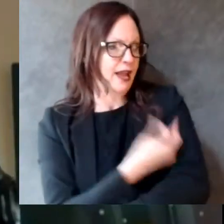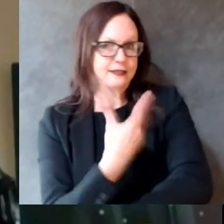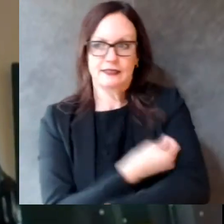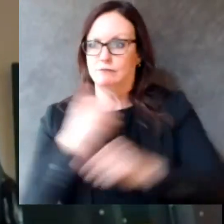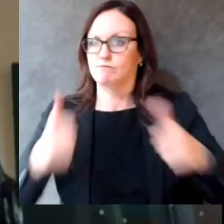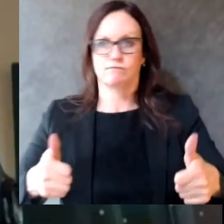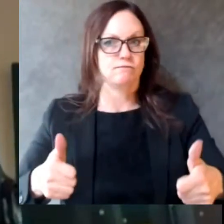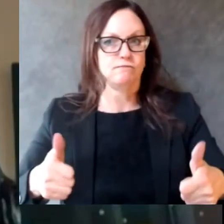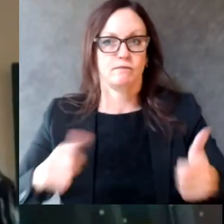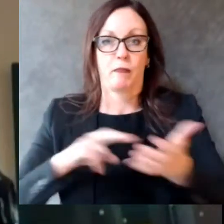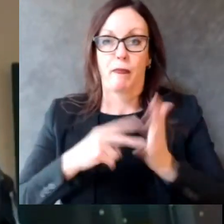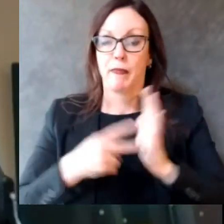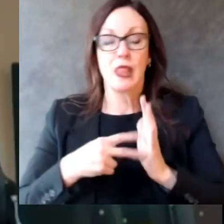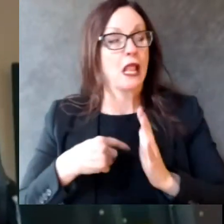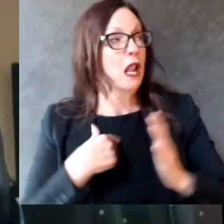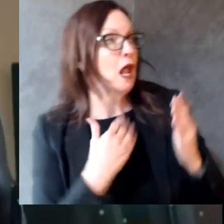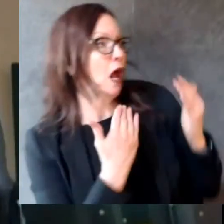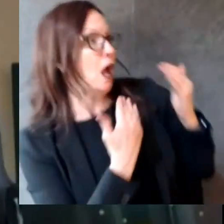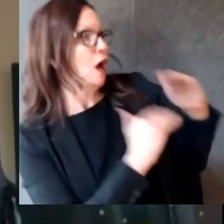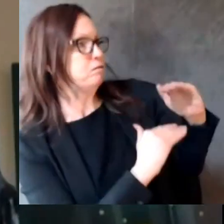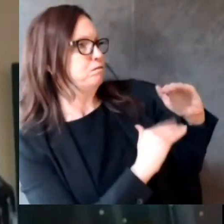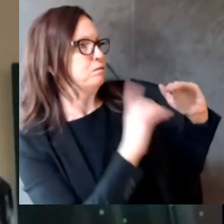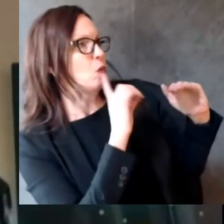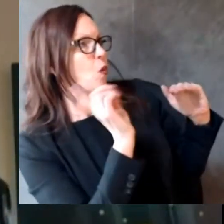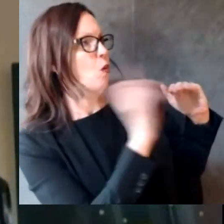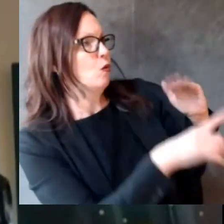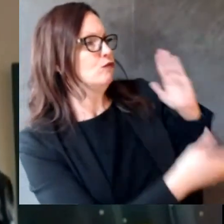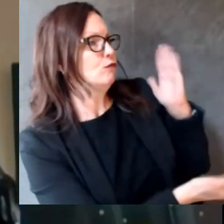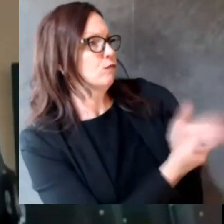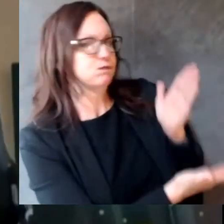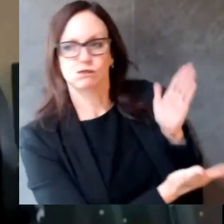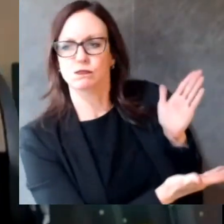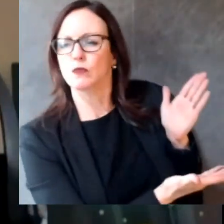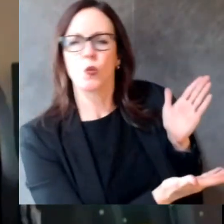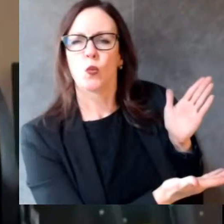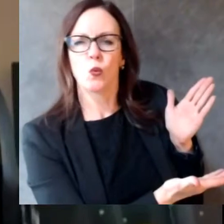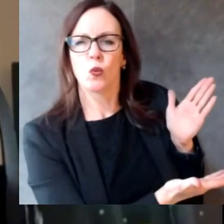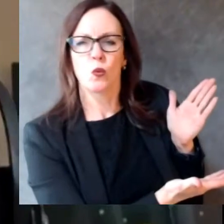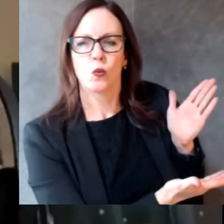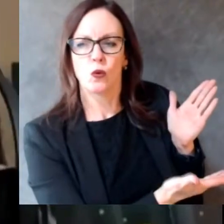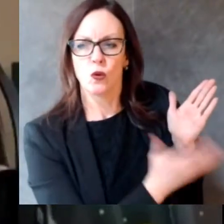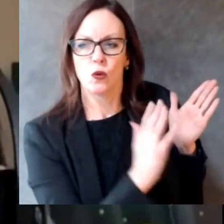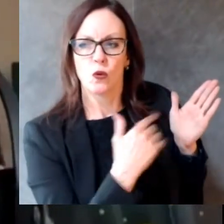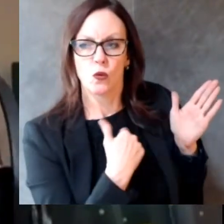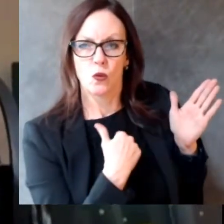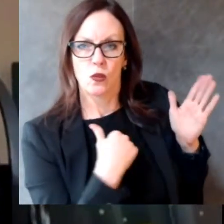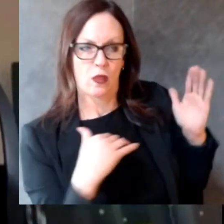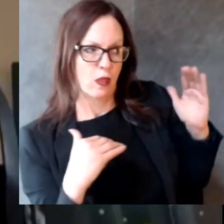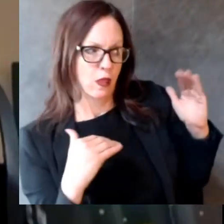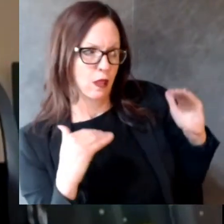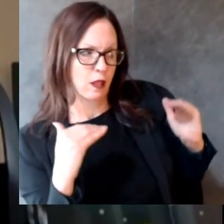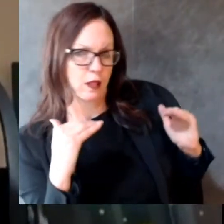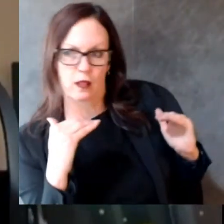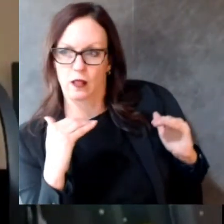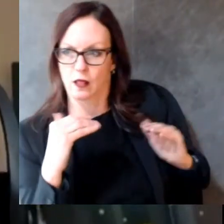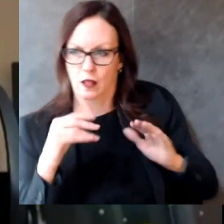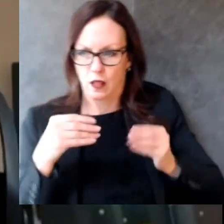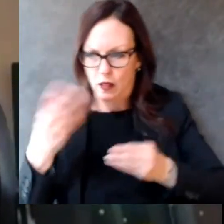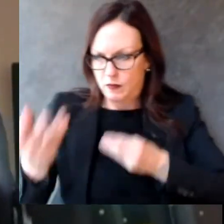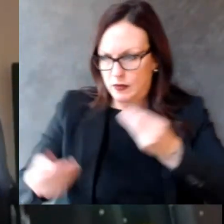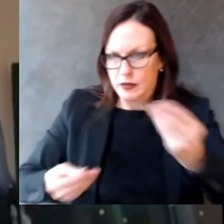seems like supply and demand are evening out here, we are preparing to go to